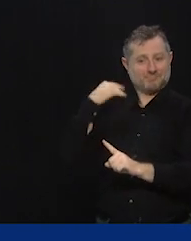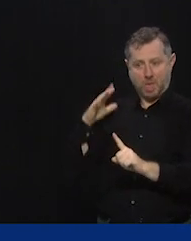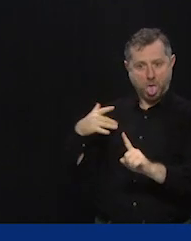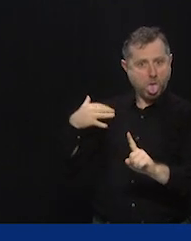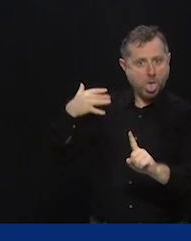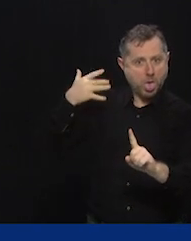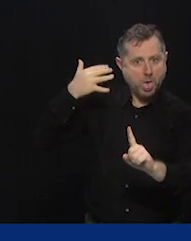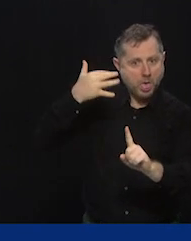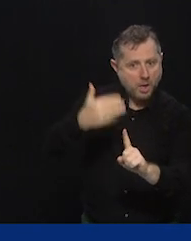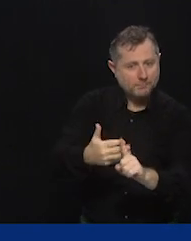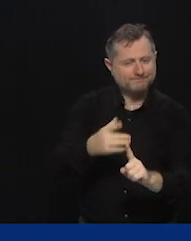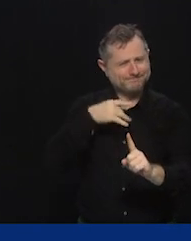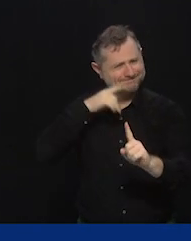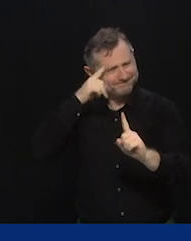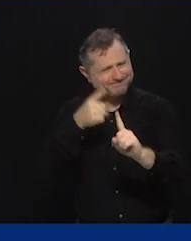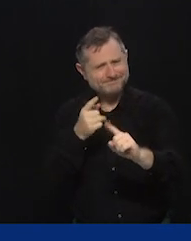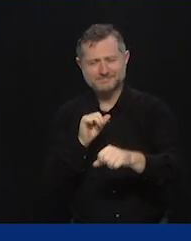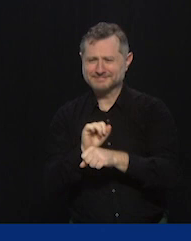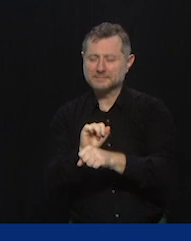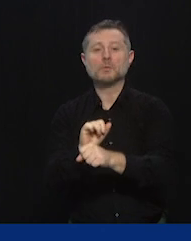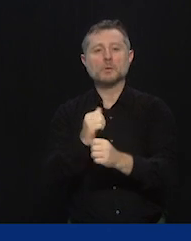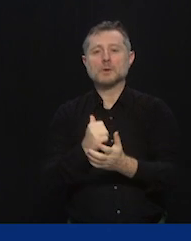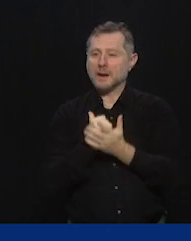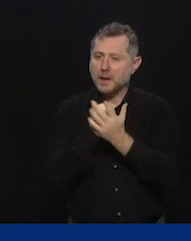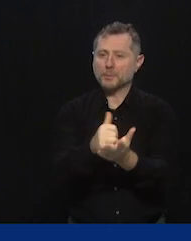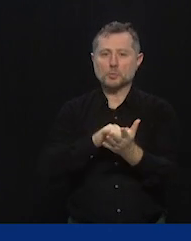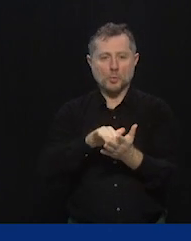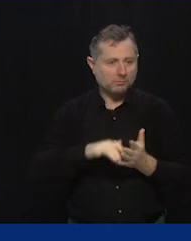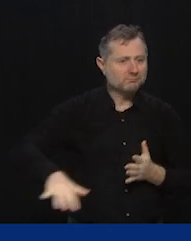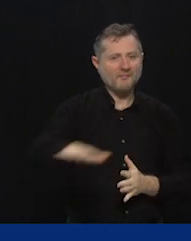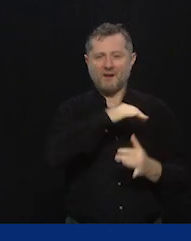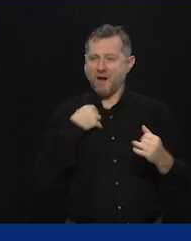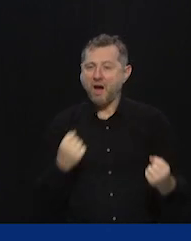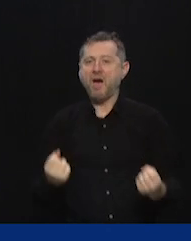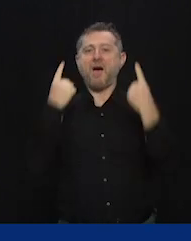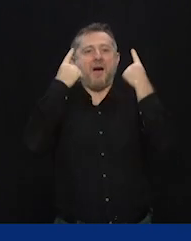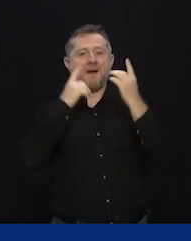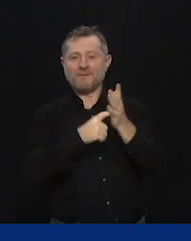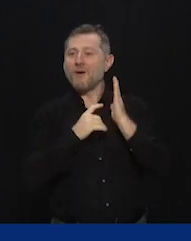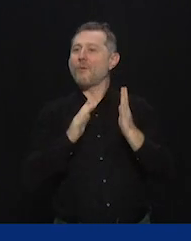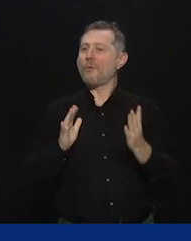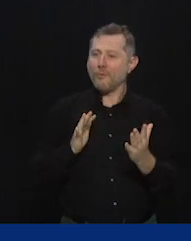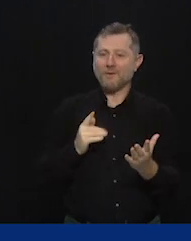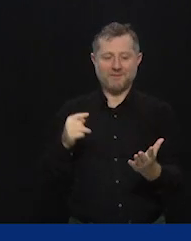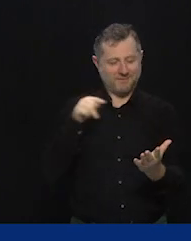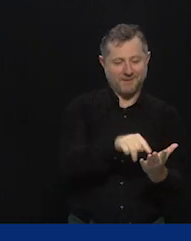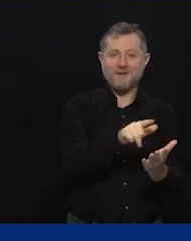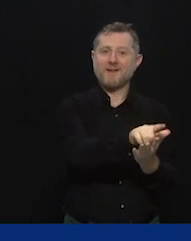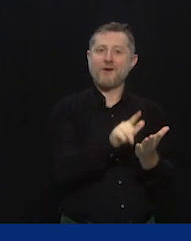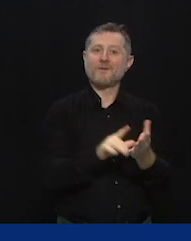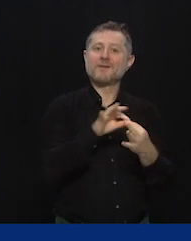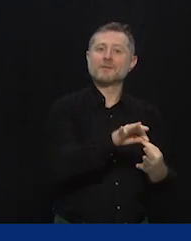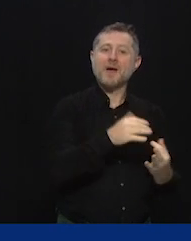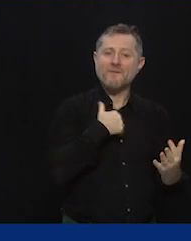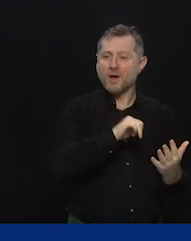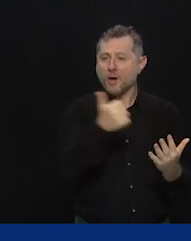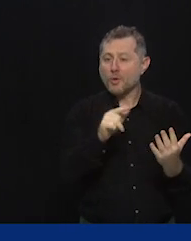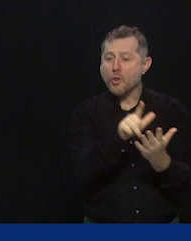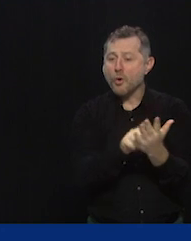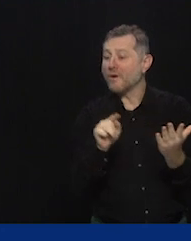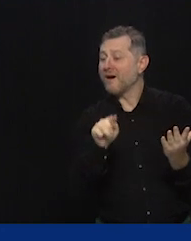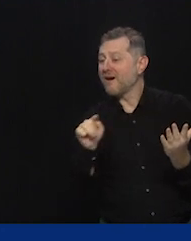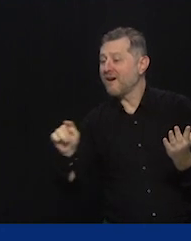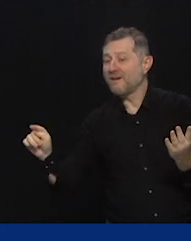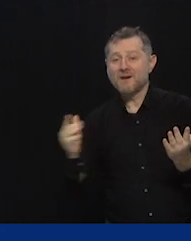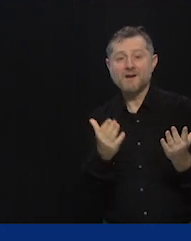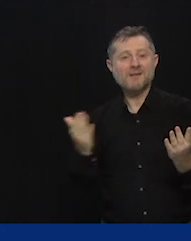and assert their rights under this vital law and under other key New York laws supporting women and families like New York's 2020 Paid Sick